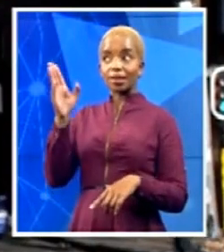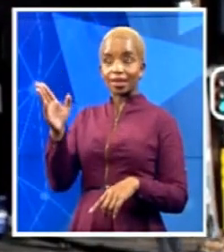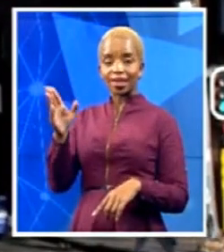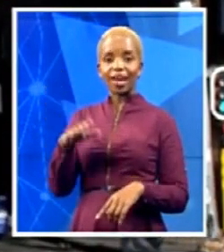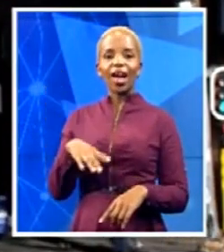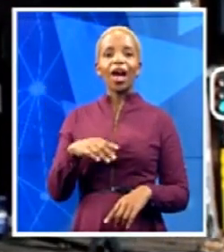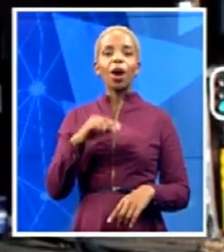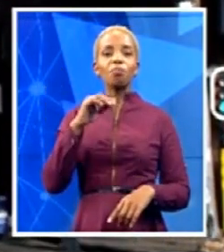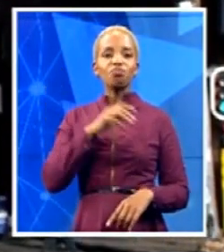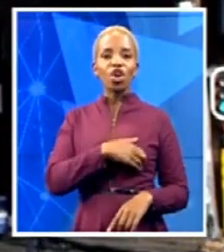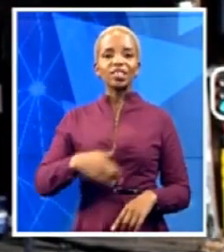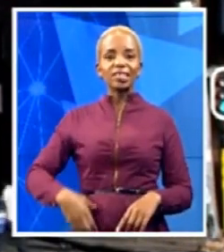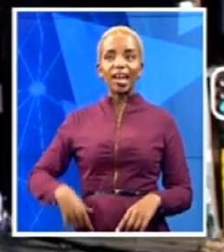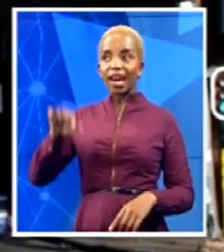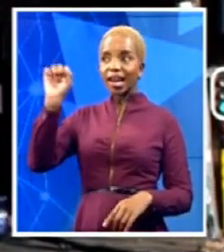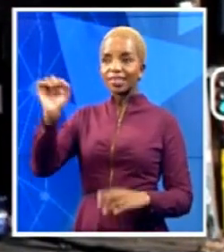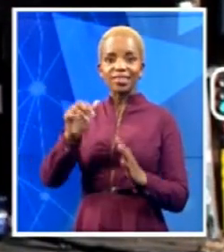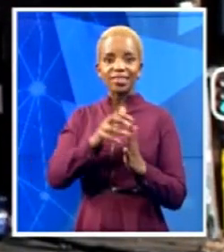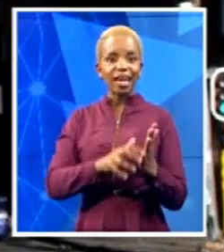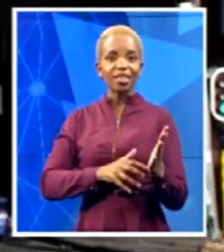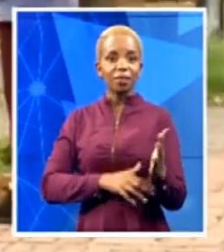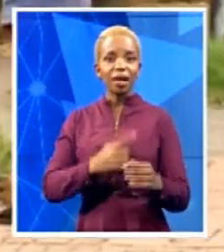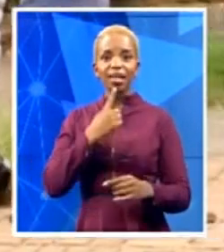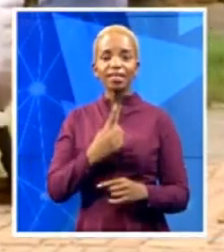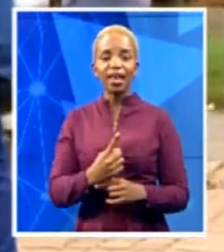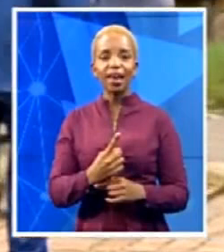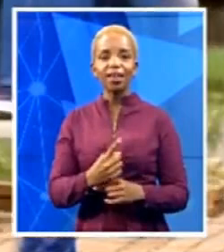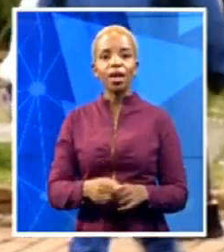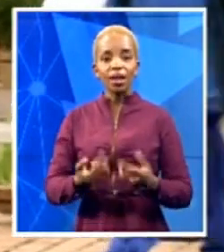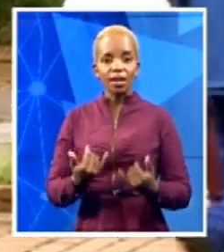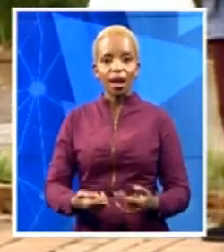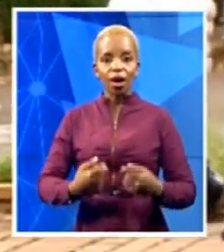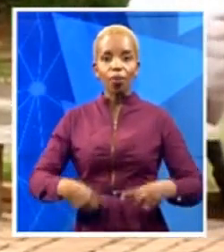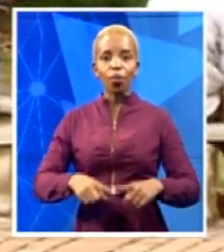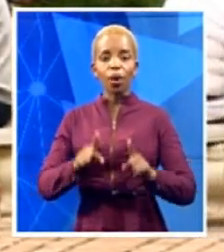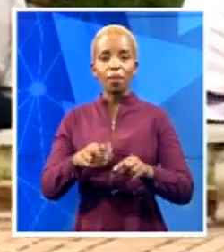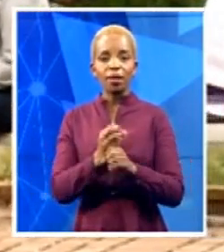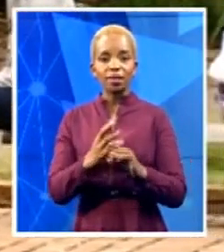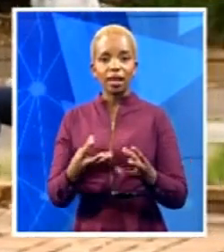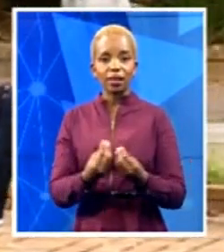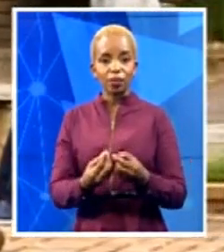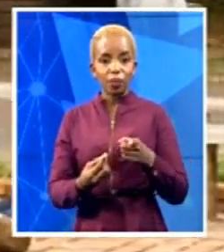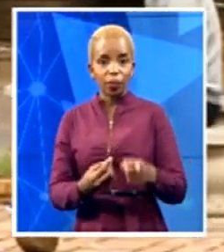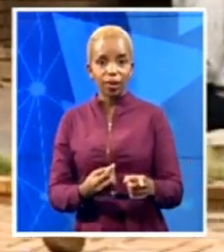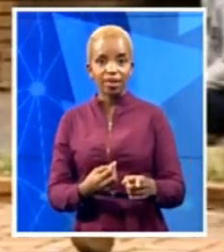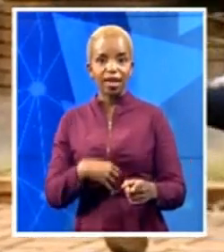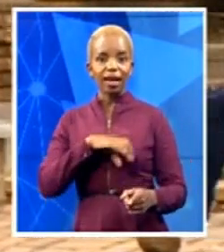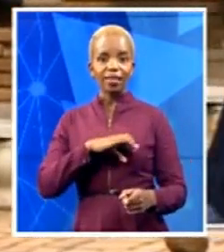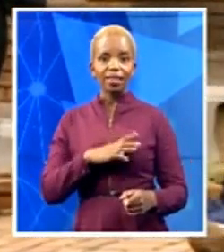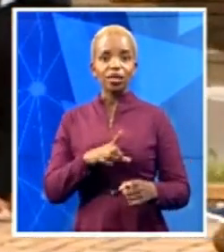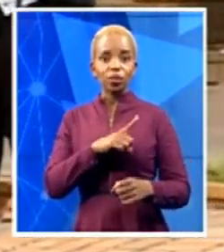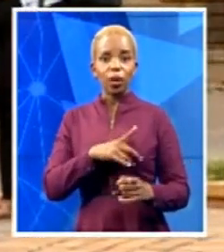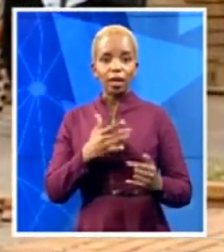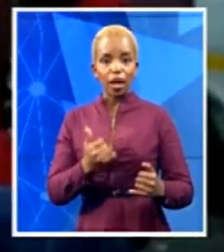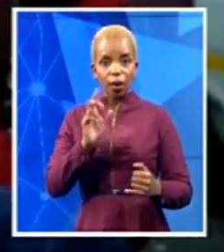start over the coming days looking at sectors that can go back into the economy. So we're not saying something that's new. We're actually